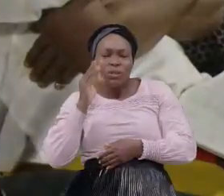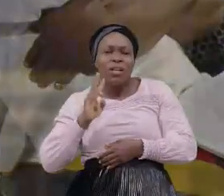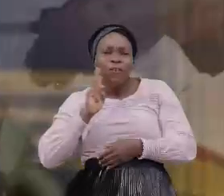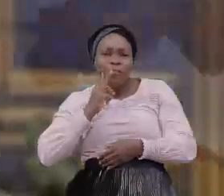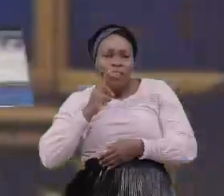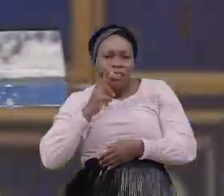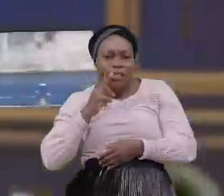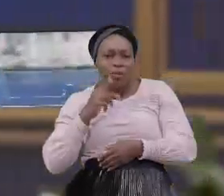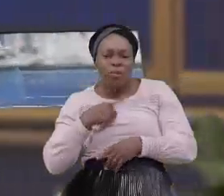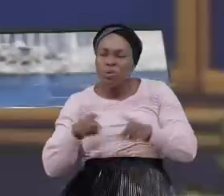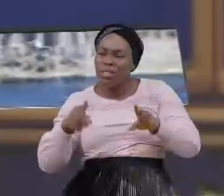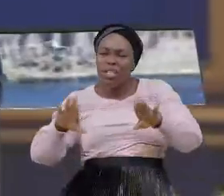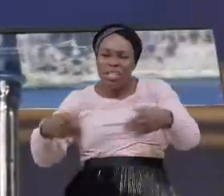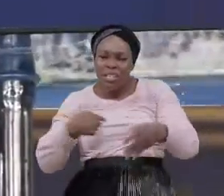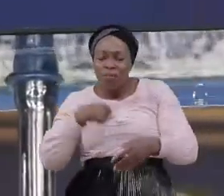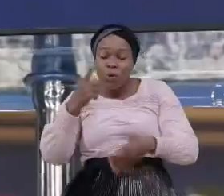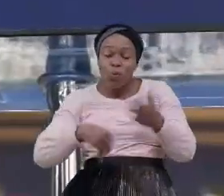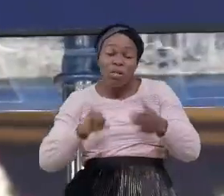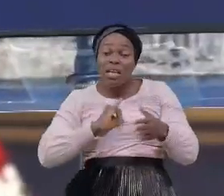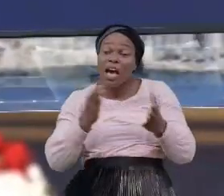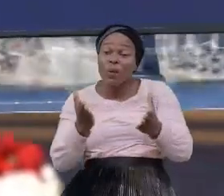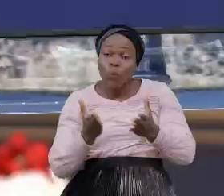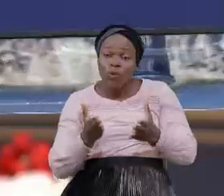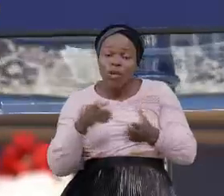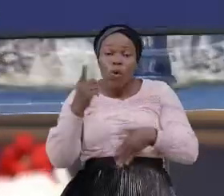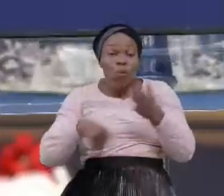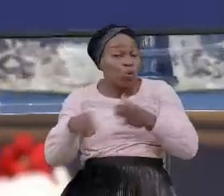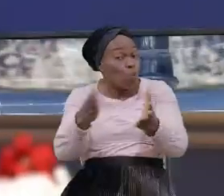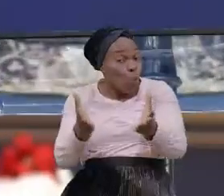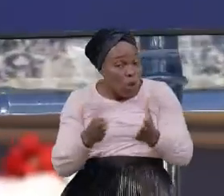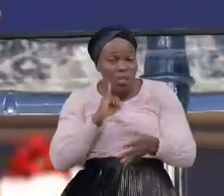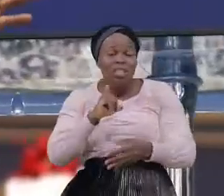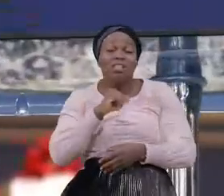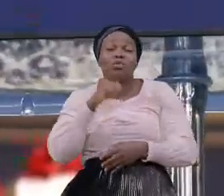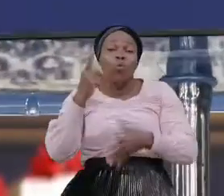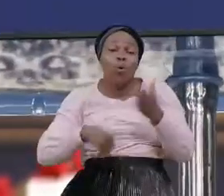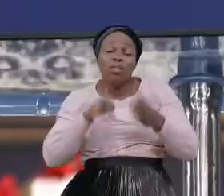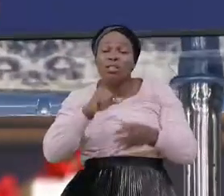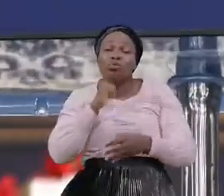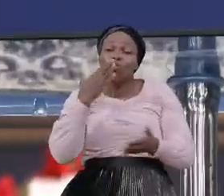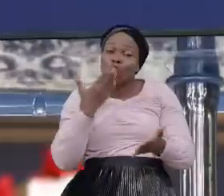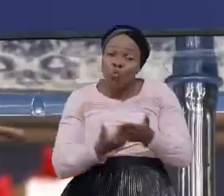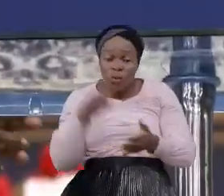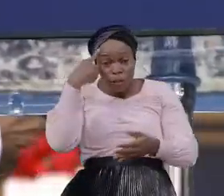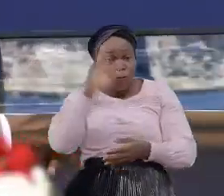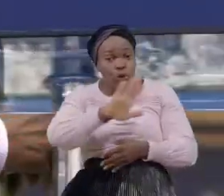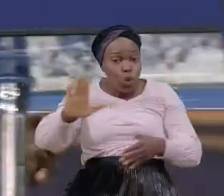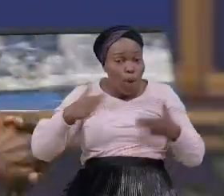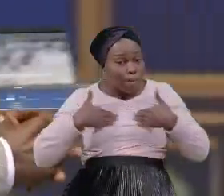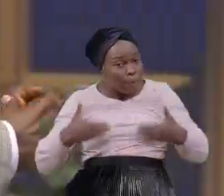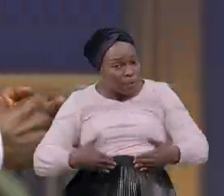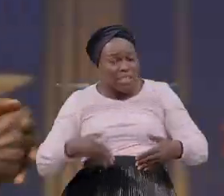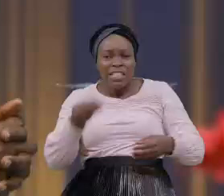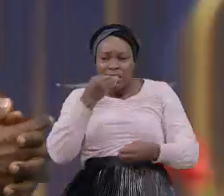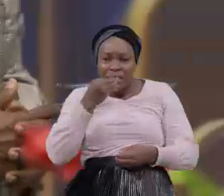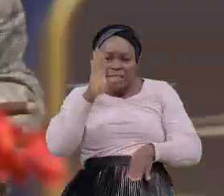want. Maybe what you want is not what your body needs. Eat well. Eat balanced diet. You